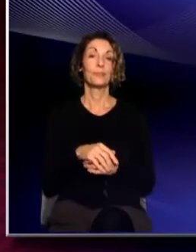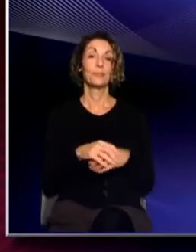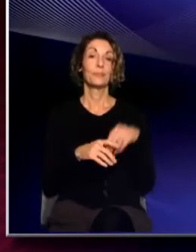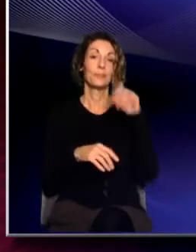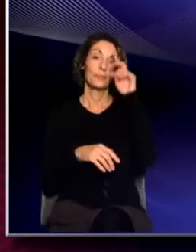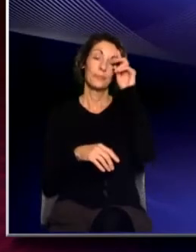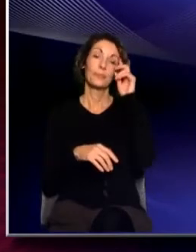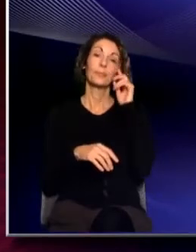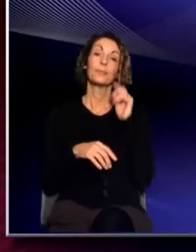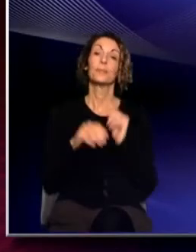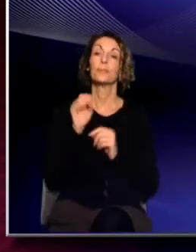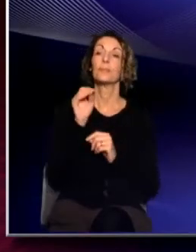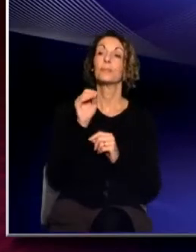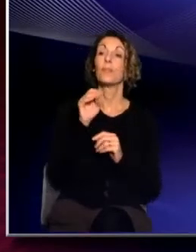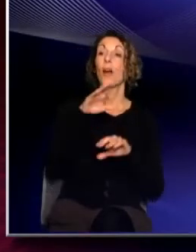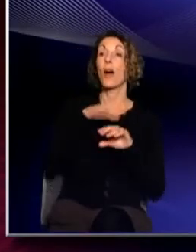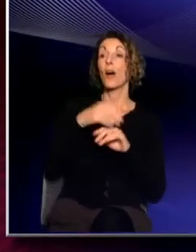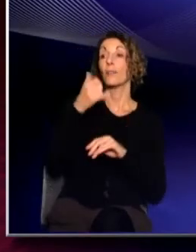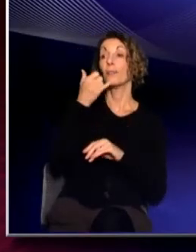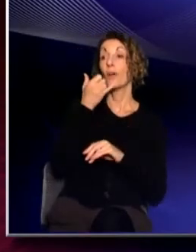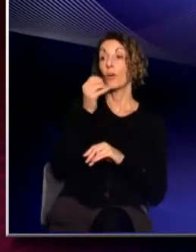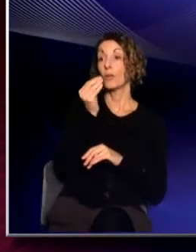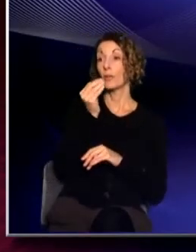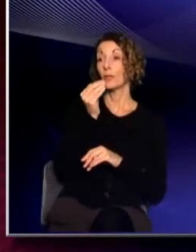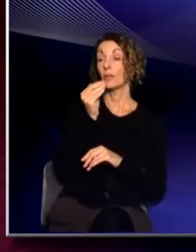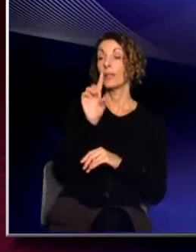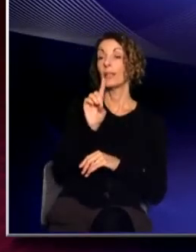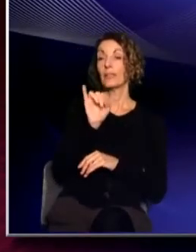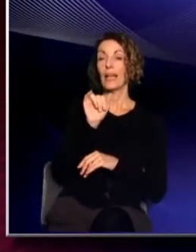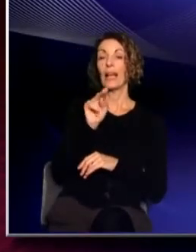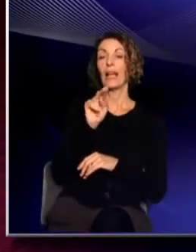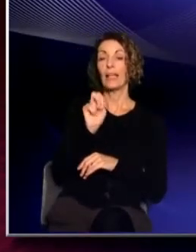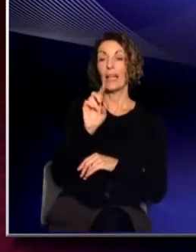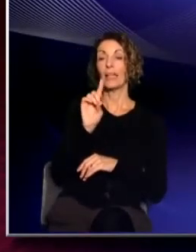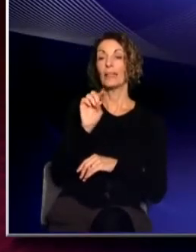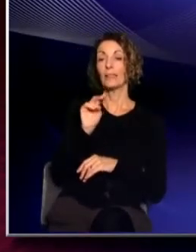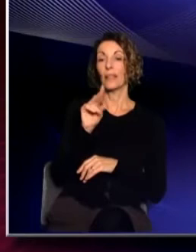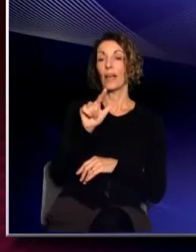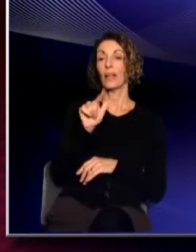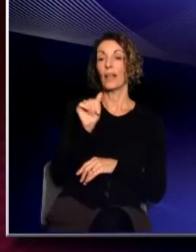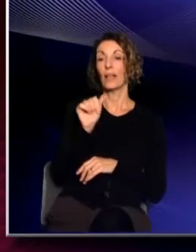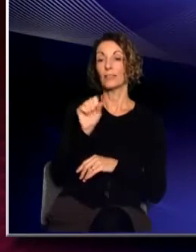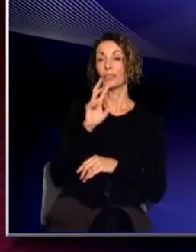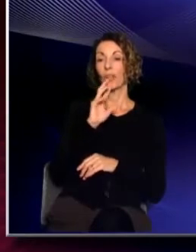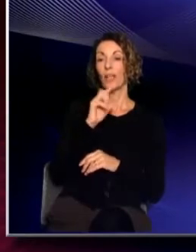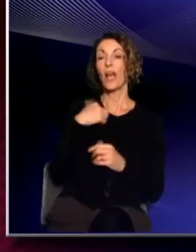Mr. President, Yes. this is Diane Douglas. I'd like to pull